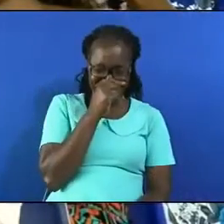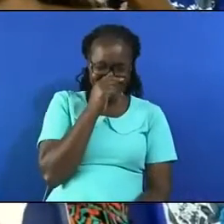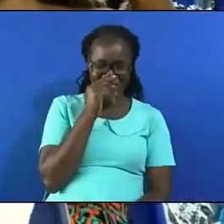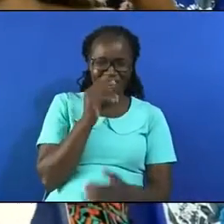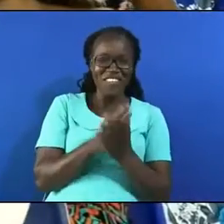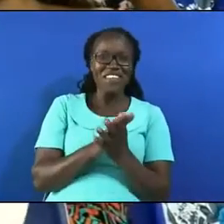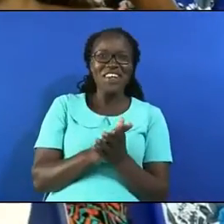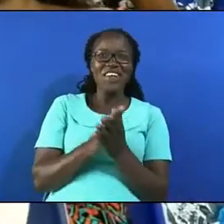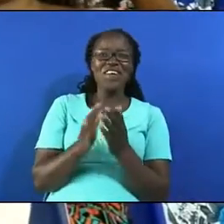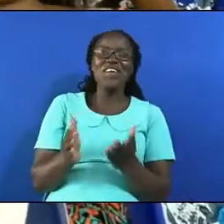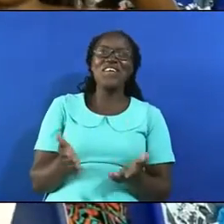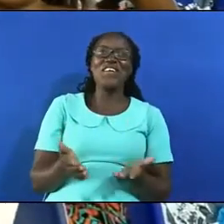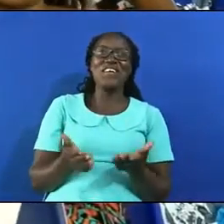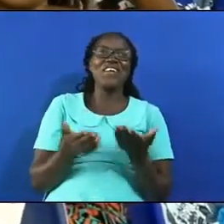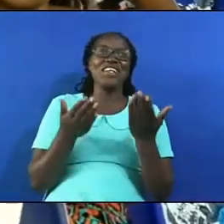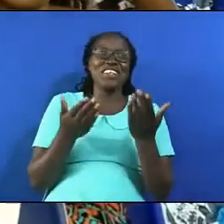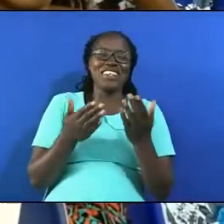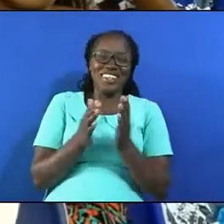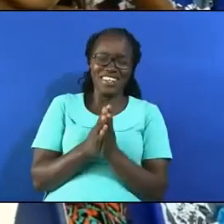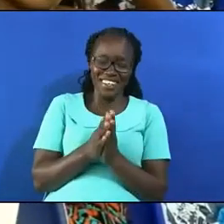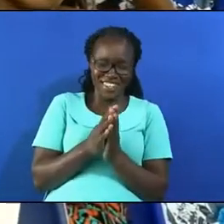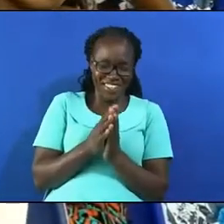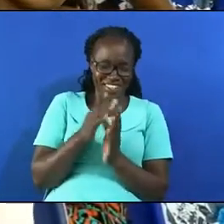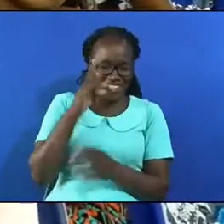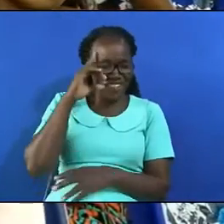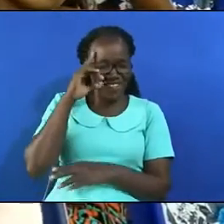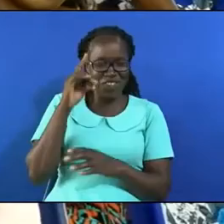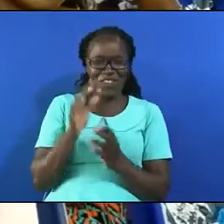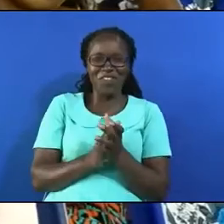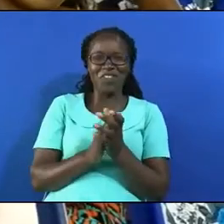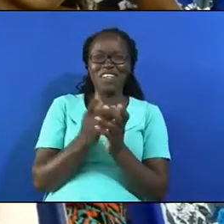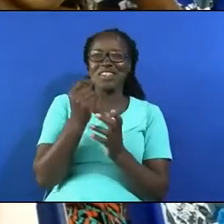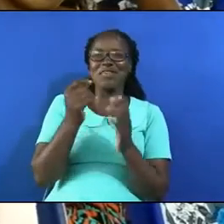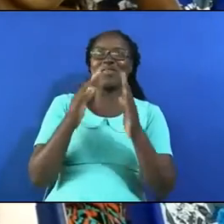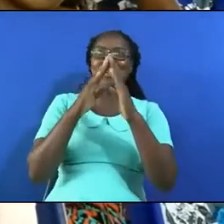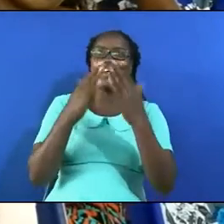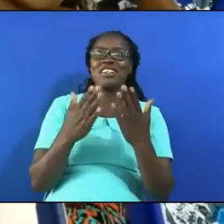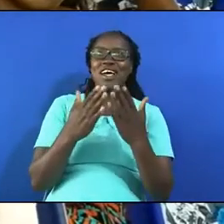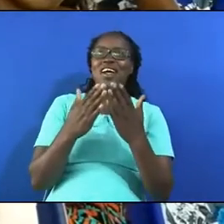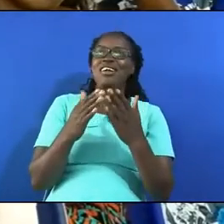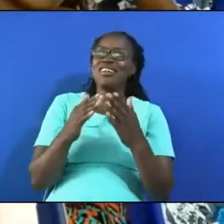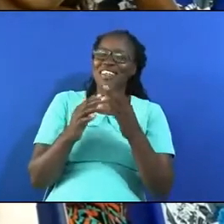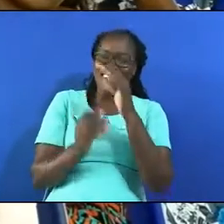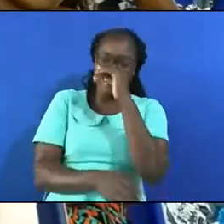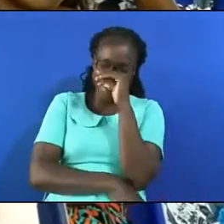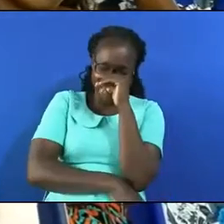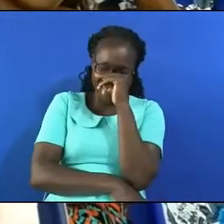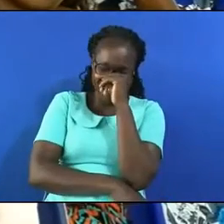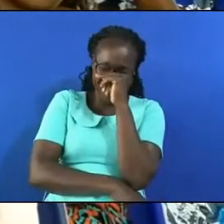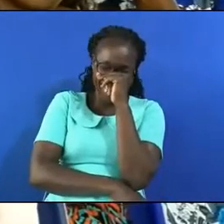You are limping and you live in a bedsitter. There is no space to slide.